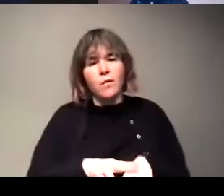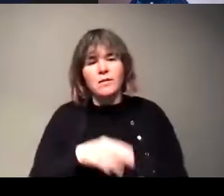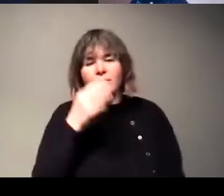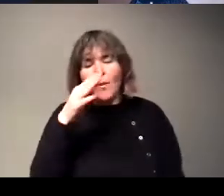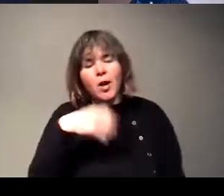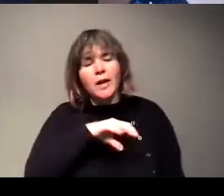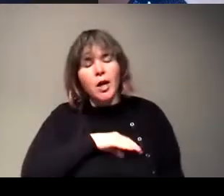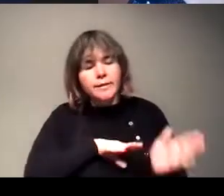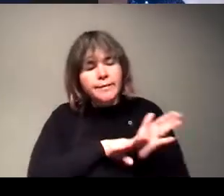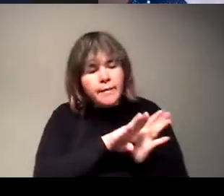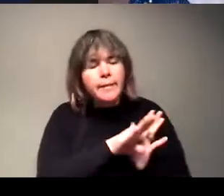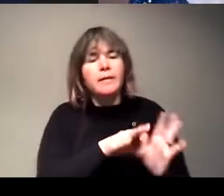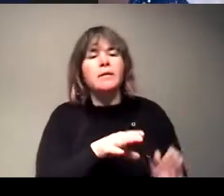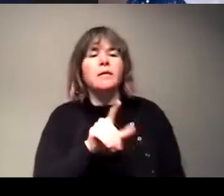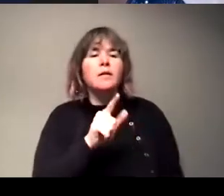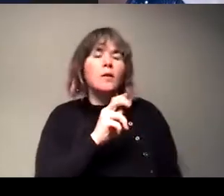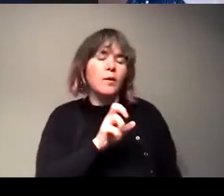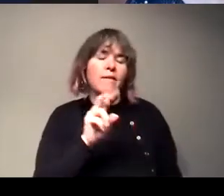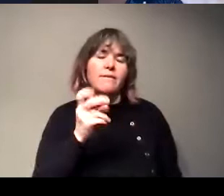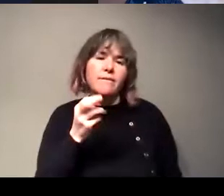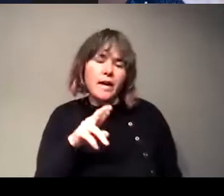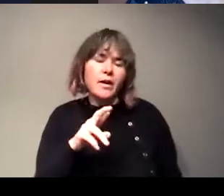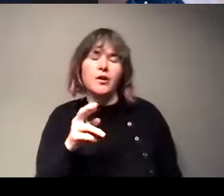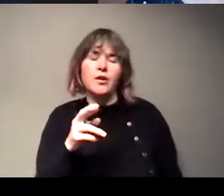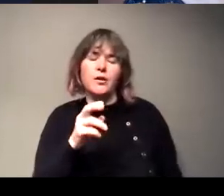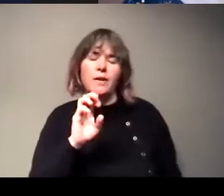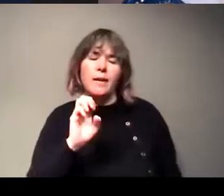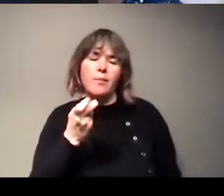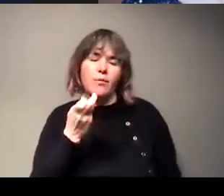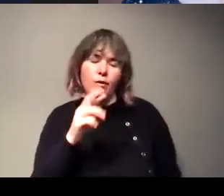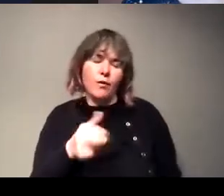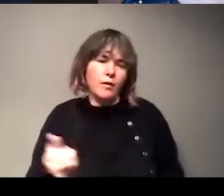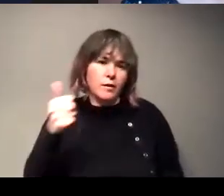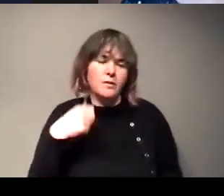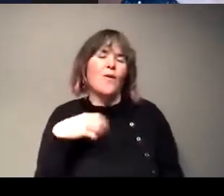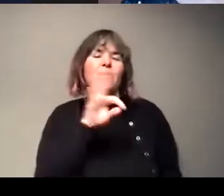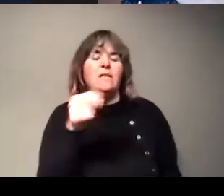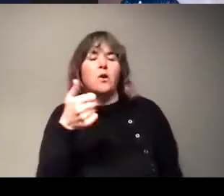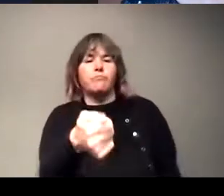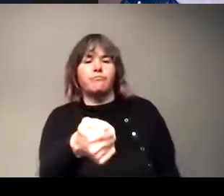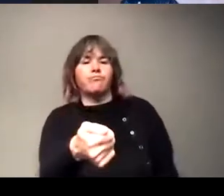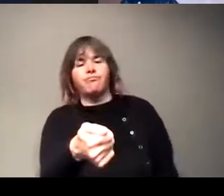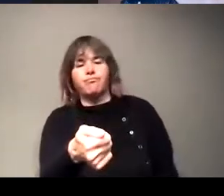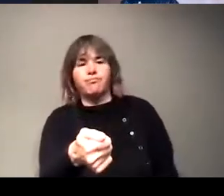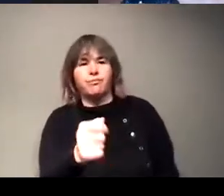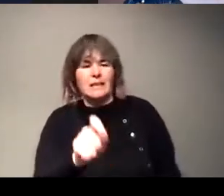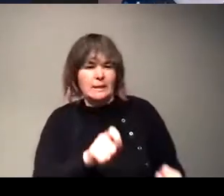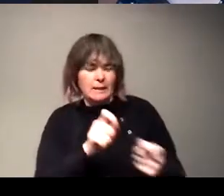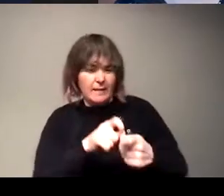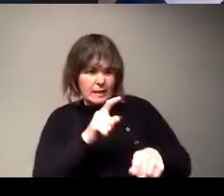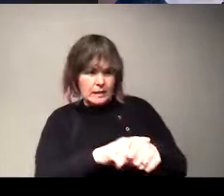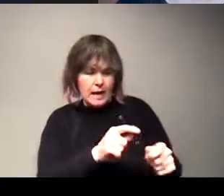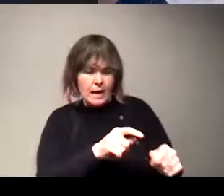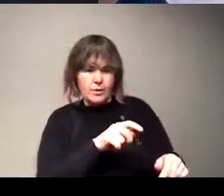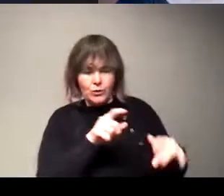development of like Luke and Vader and the Emperor. So we got really good at fast forwarding on the VHS machine the exact amount of time needed to skip